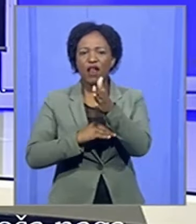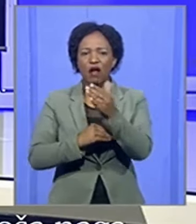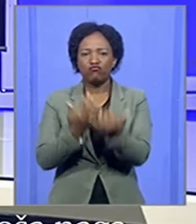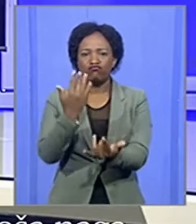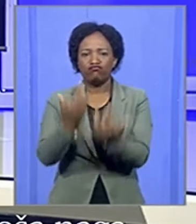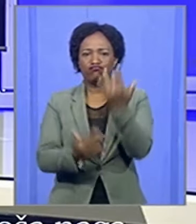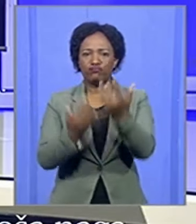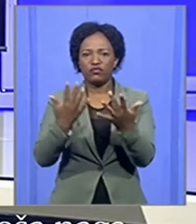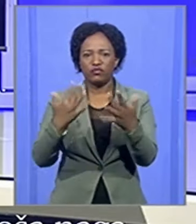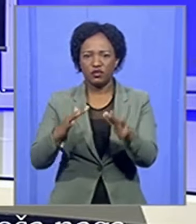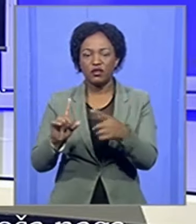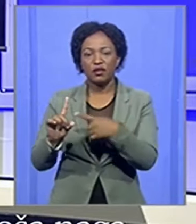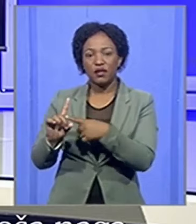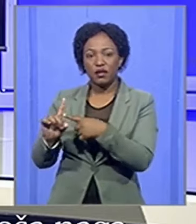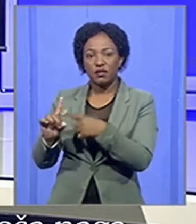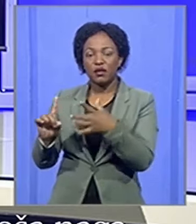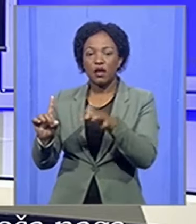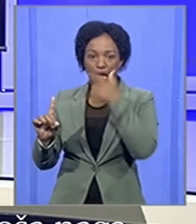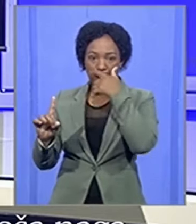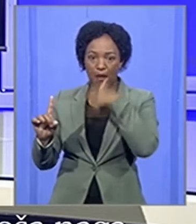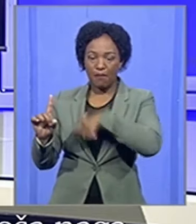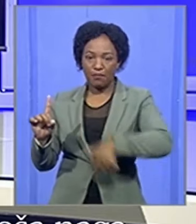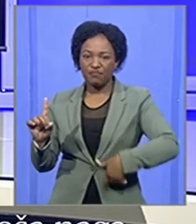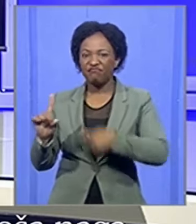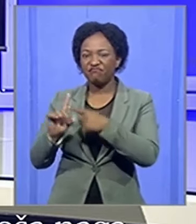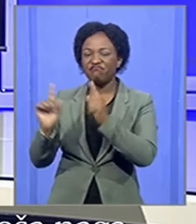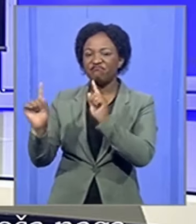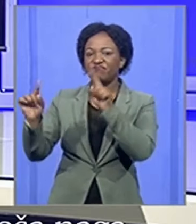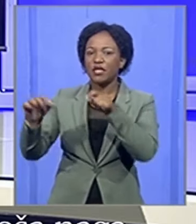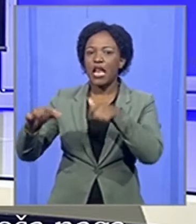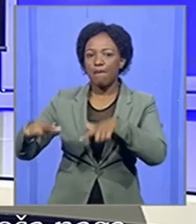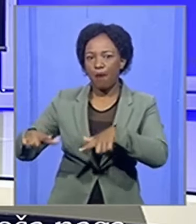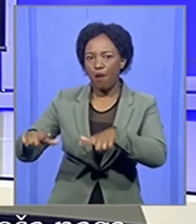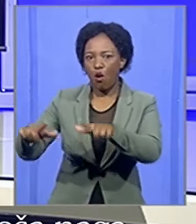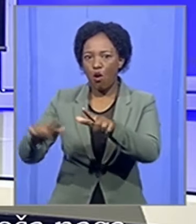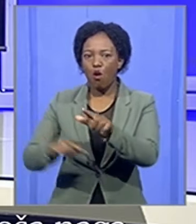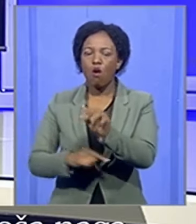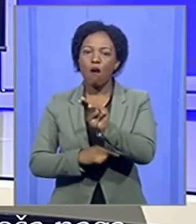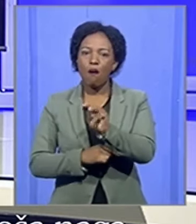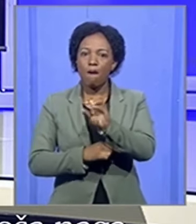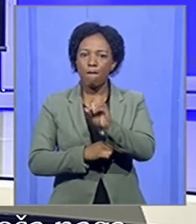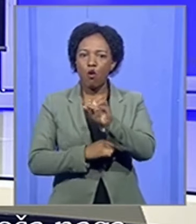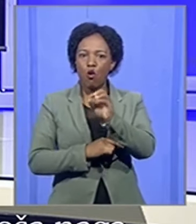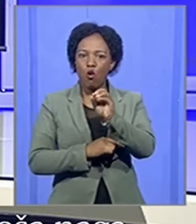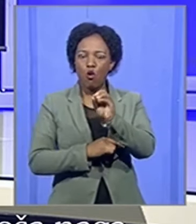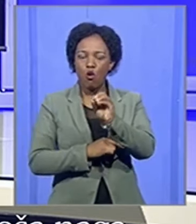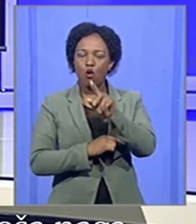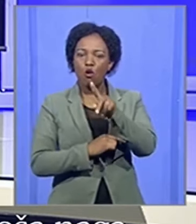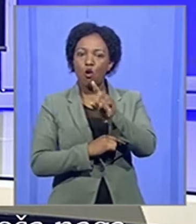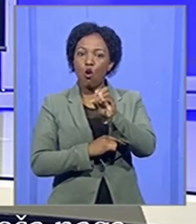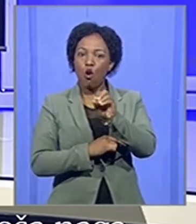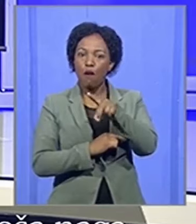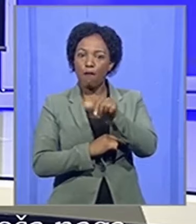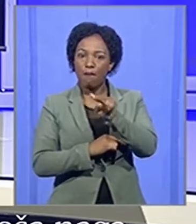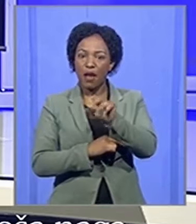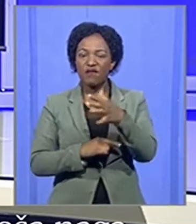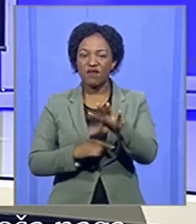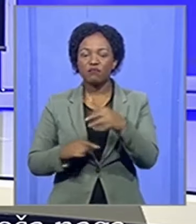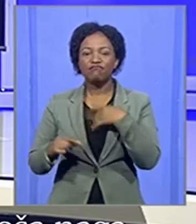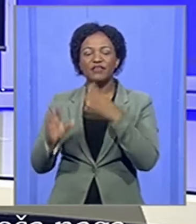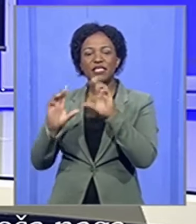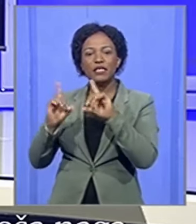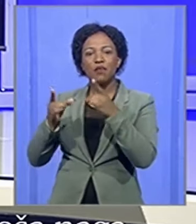swa lorelore. Ramaphosa o a bolela seo ka Mokopane provinseng ya Limpopo moletlong wa go bula ga dikantoro tše mpša tša kgoro ya merero